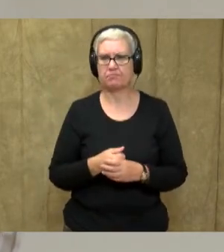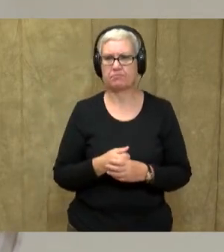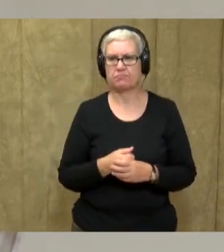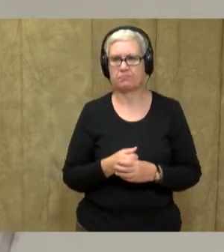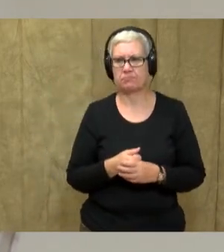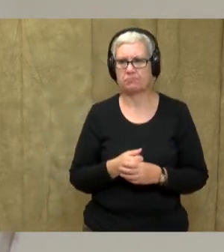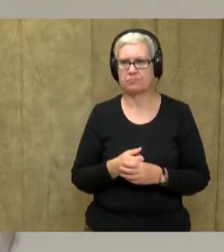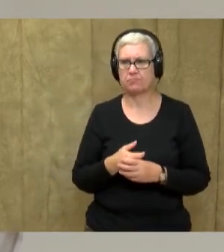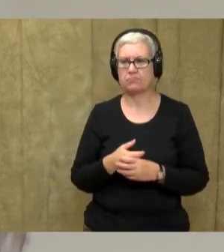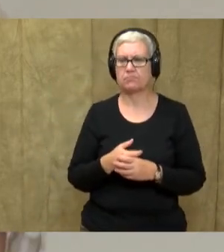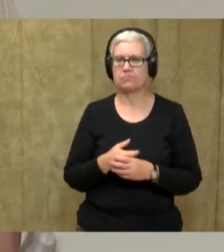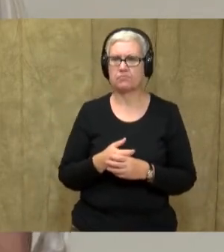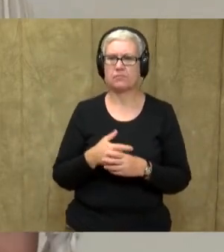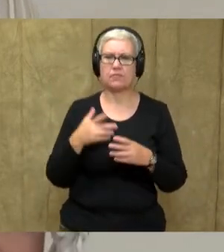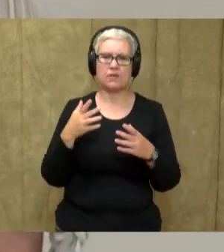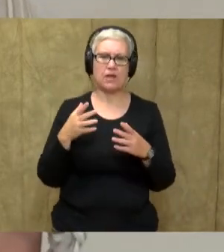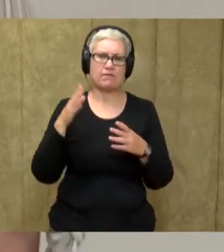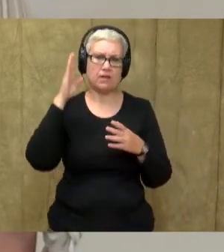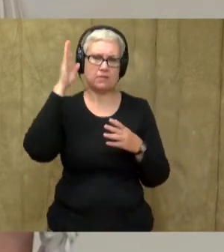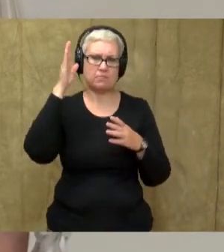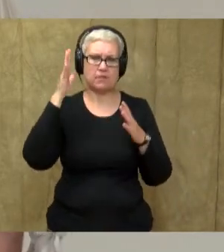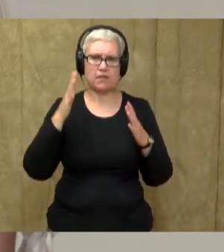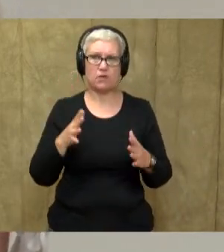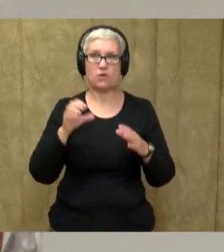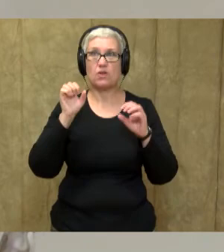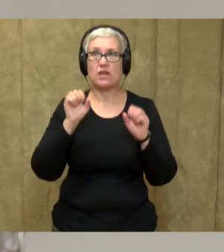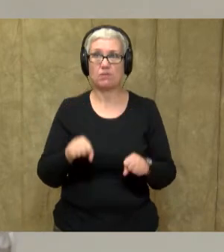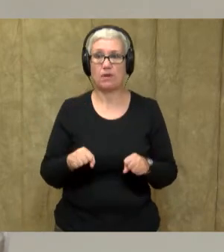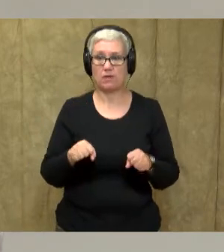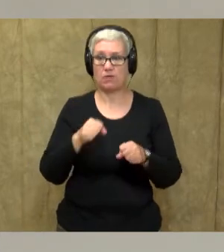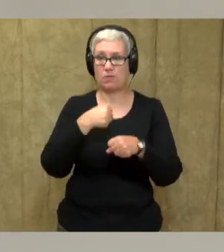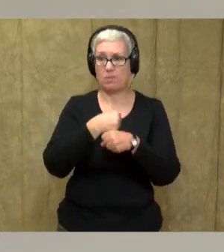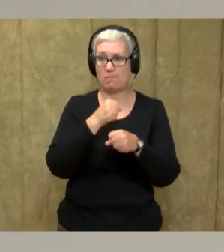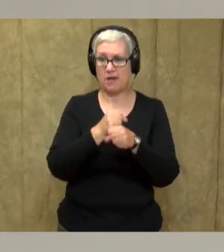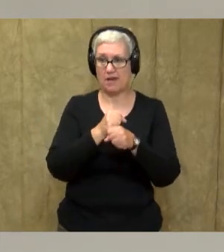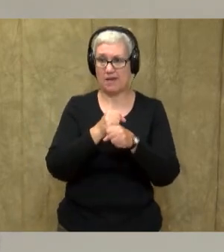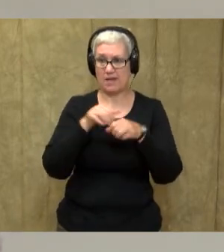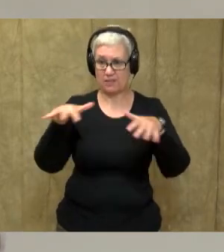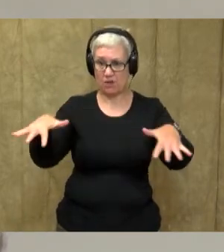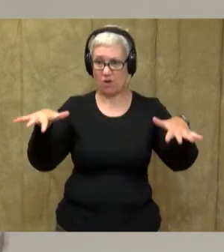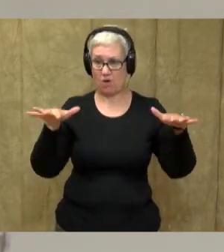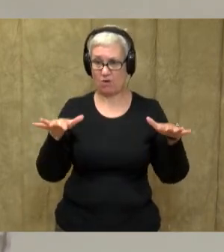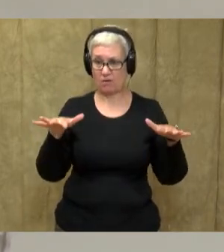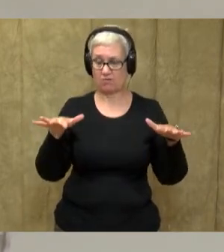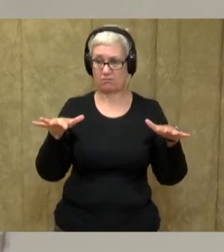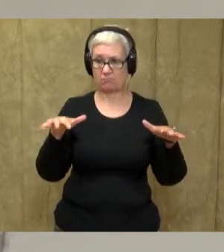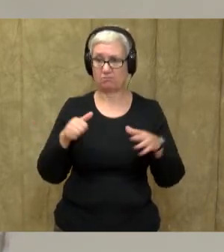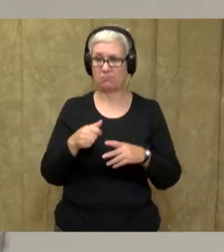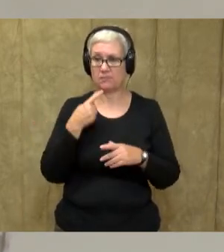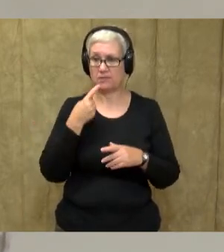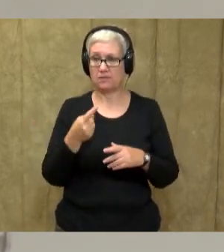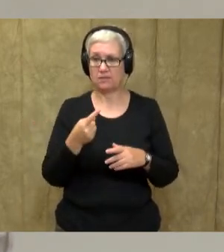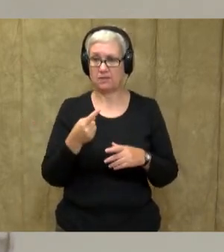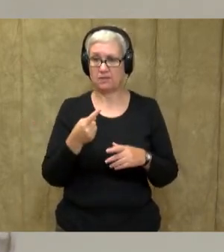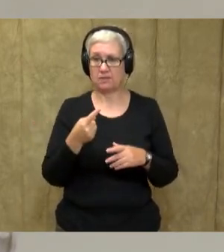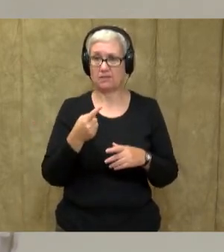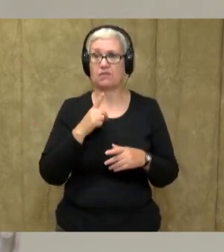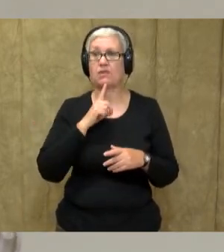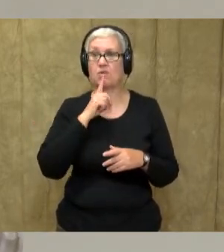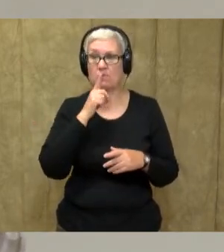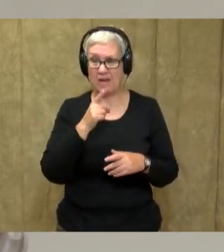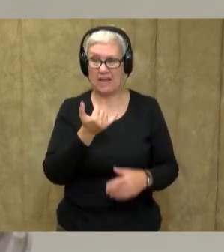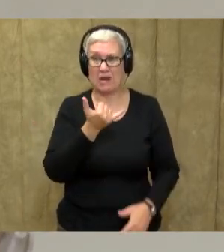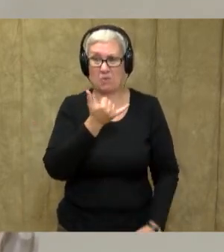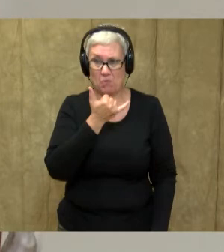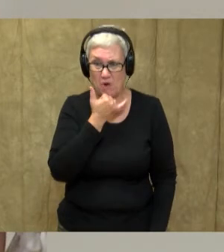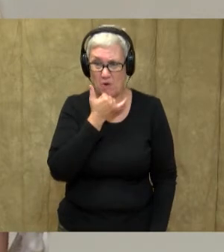That's really powerful. If a speaker can do that, if a speaker can make his audience say, this is really